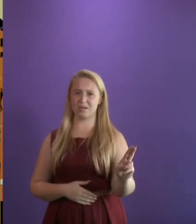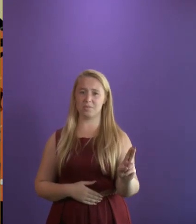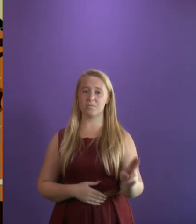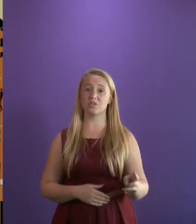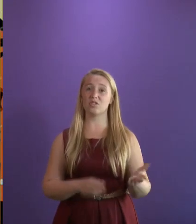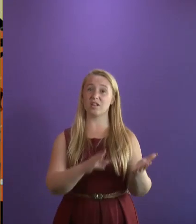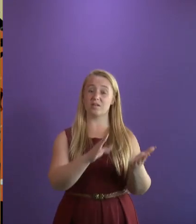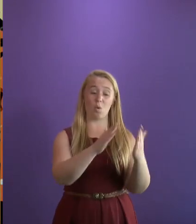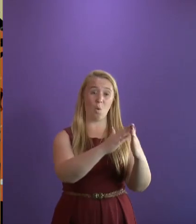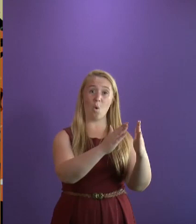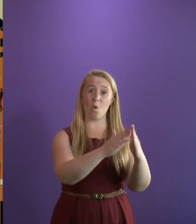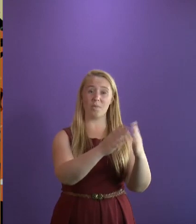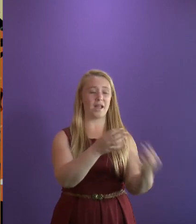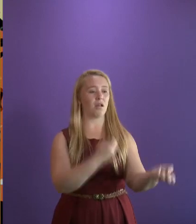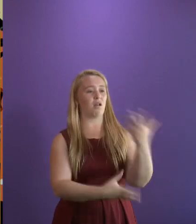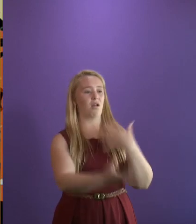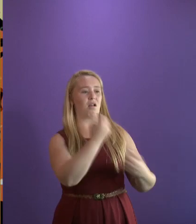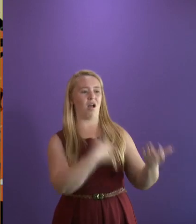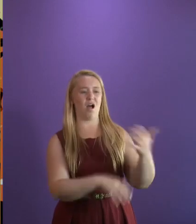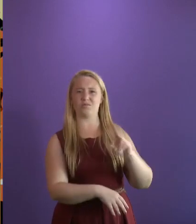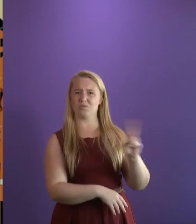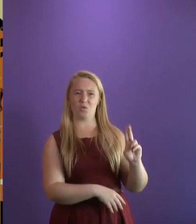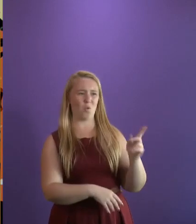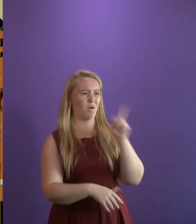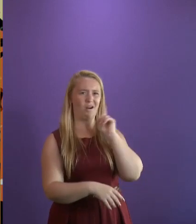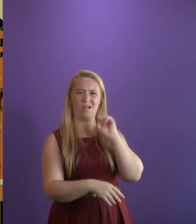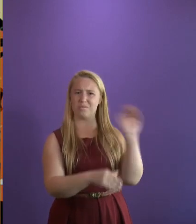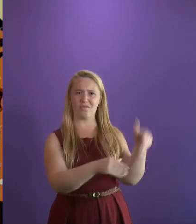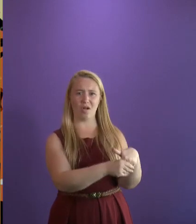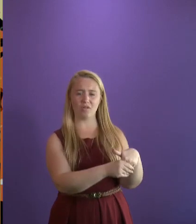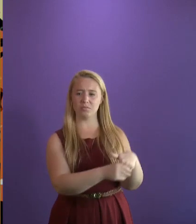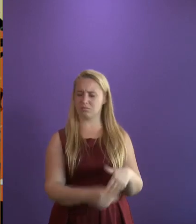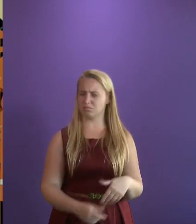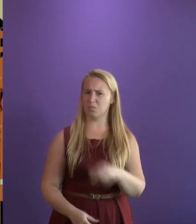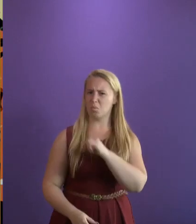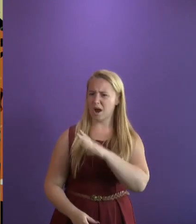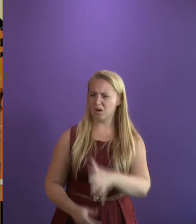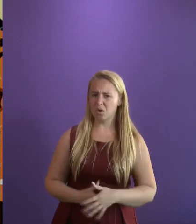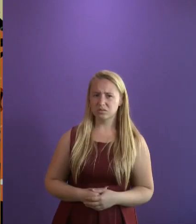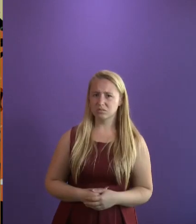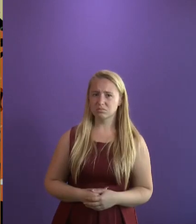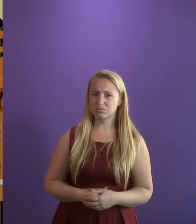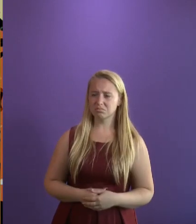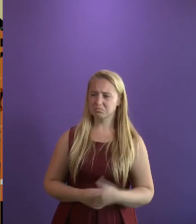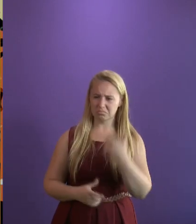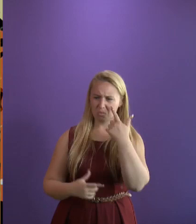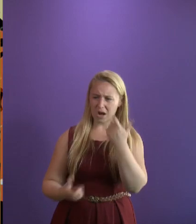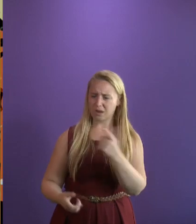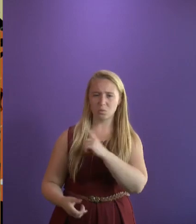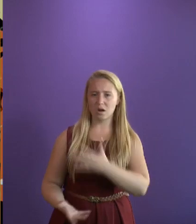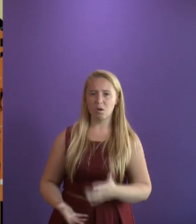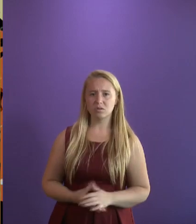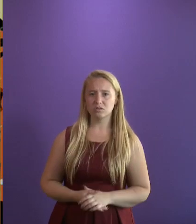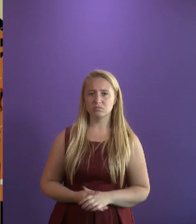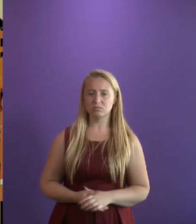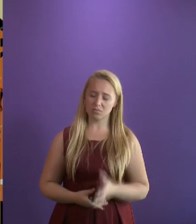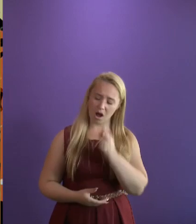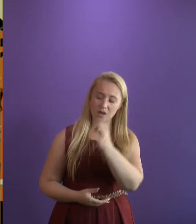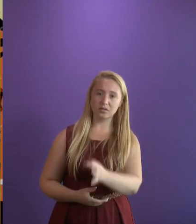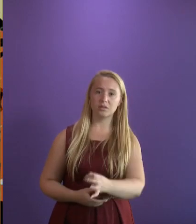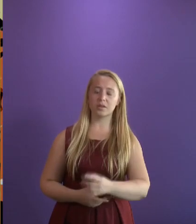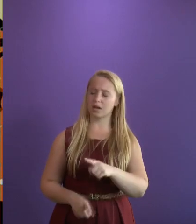told at home. So it's about, you know, challenging those things and saying, no, actually, why can't you ride in it? No, why can't you do that? And questioning that and